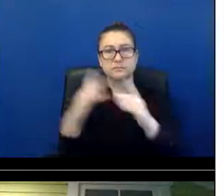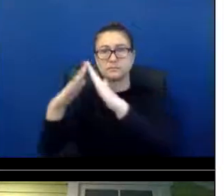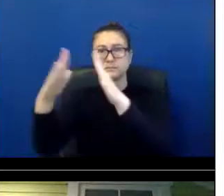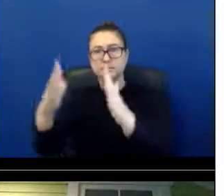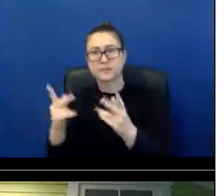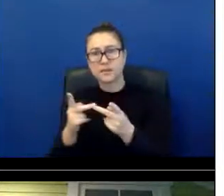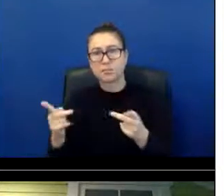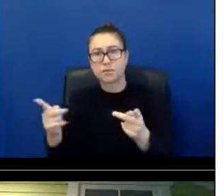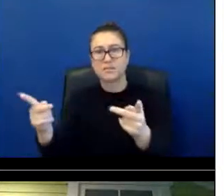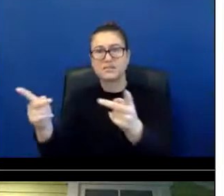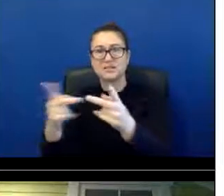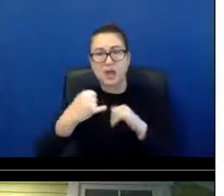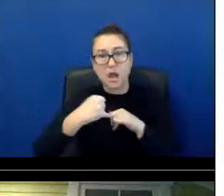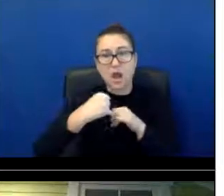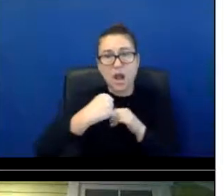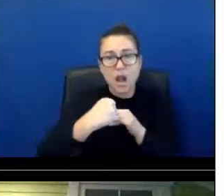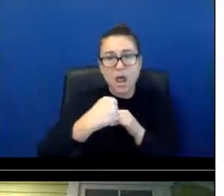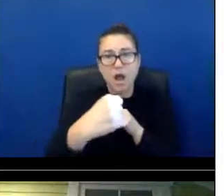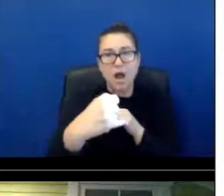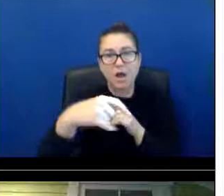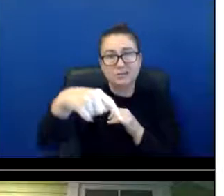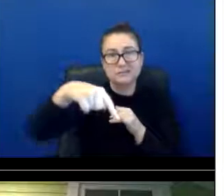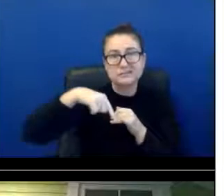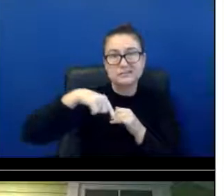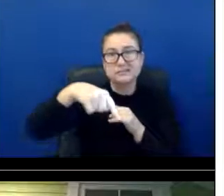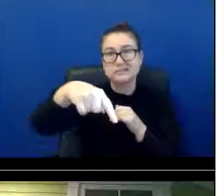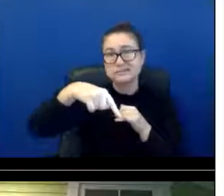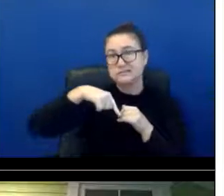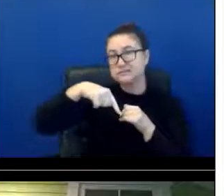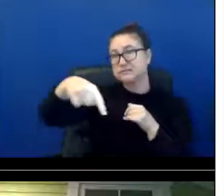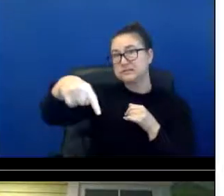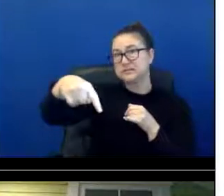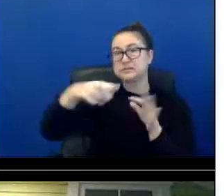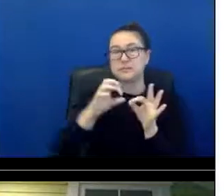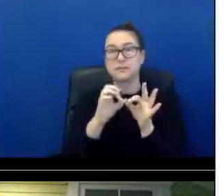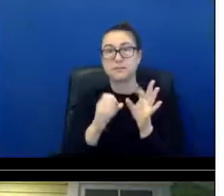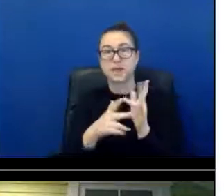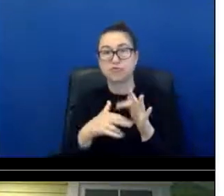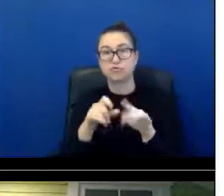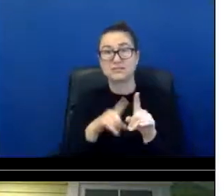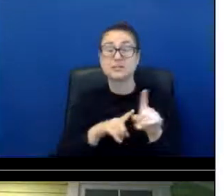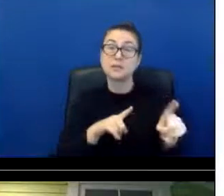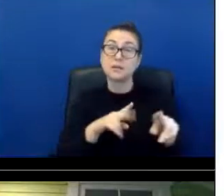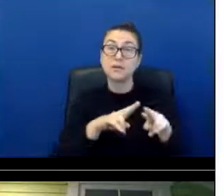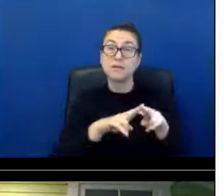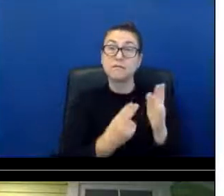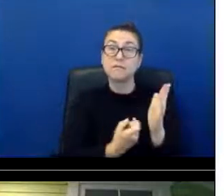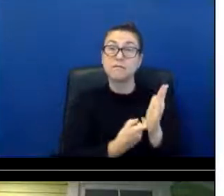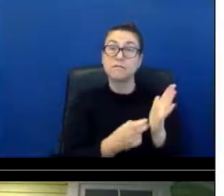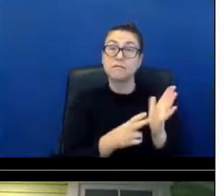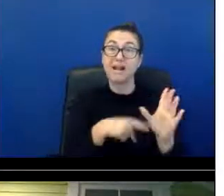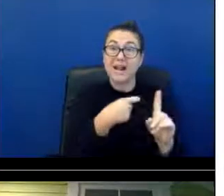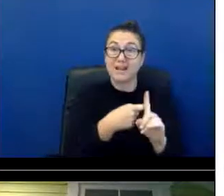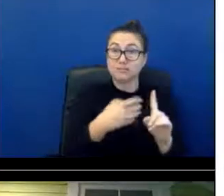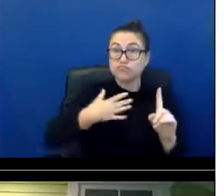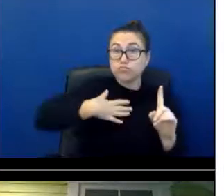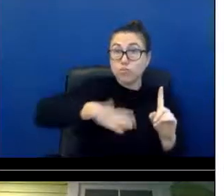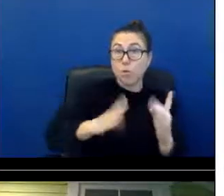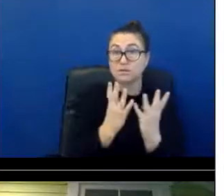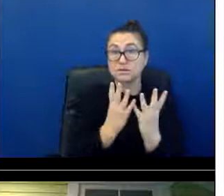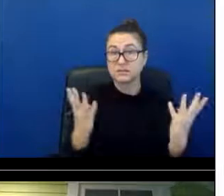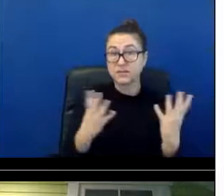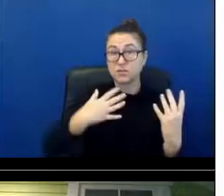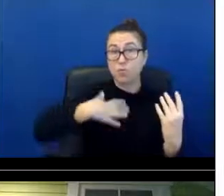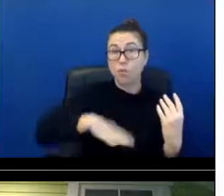Thanks, Kerry. So Frank wants to do fencing work, so we'll click on the first option.